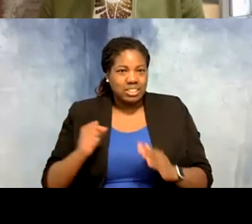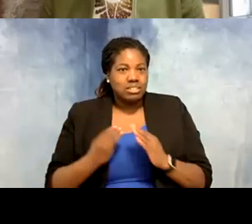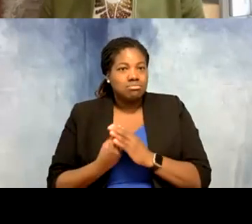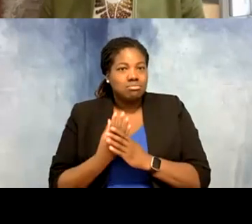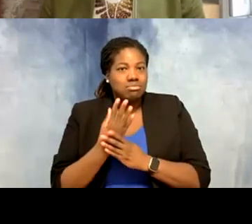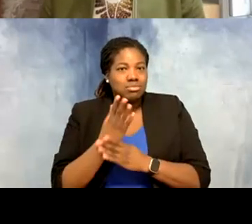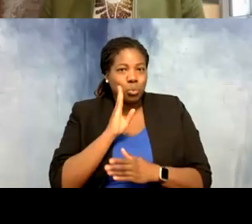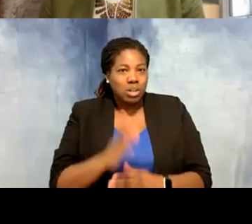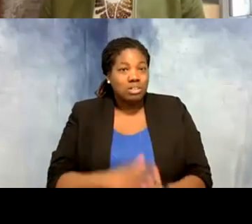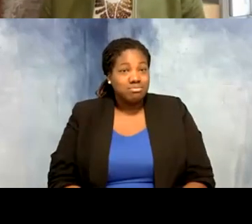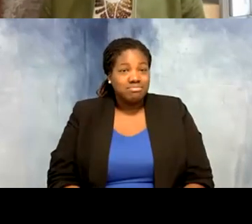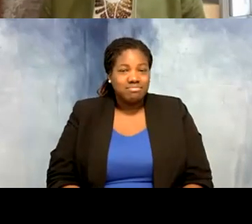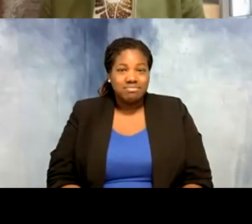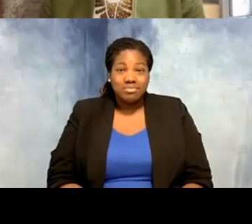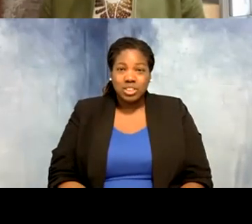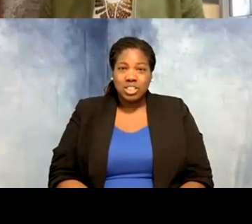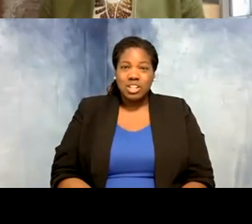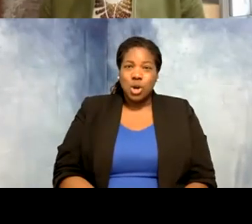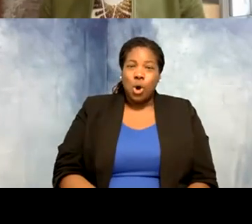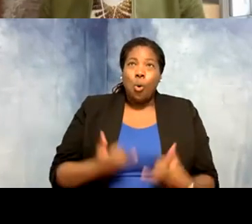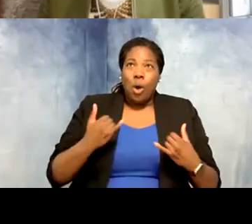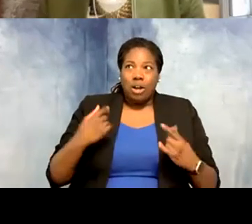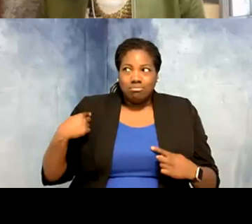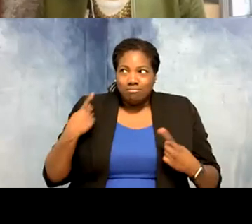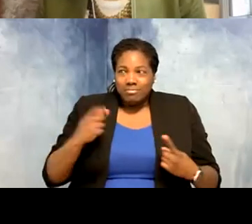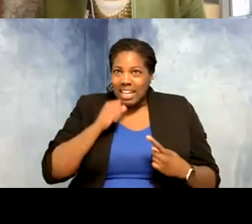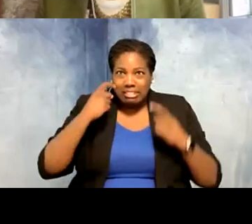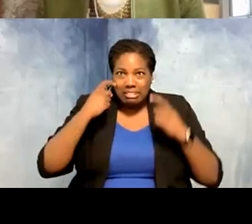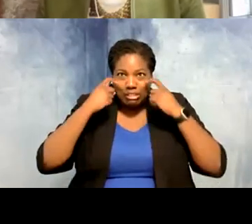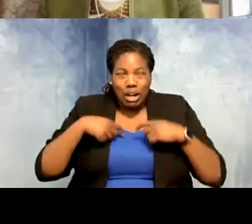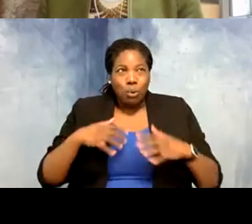Oh my gosh. Okay, I made it this far without crying, JJ.